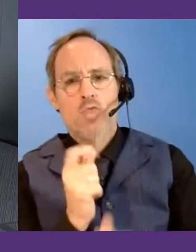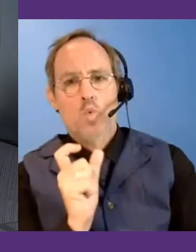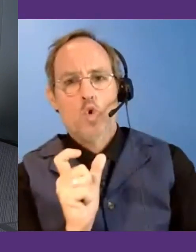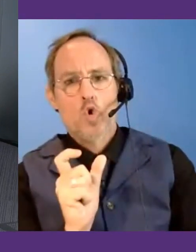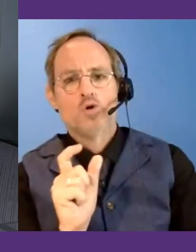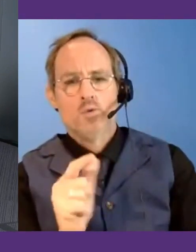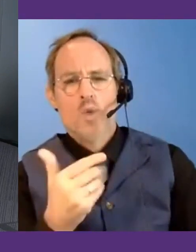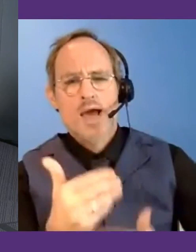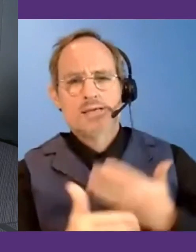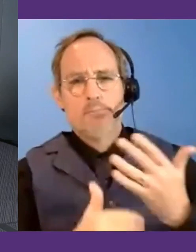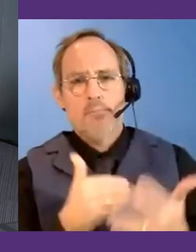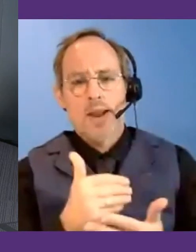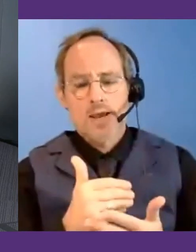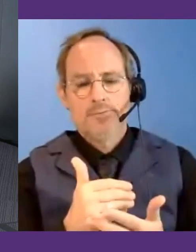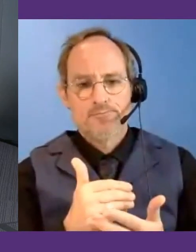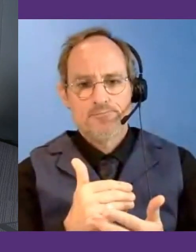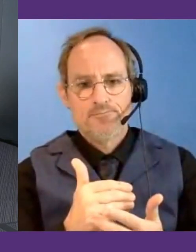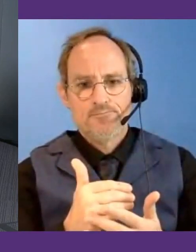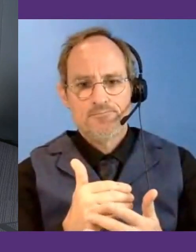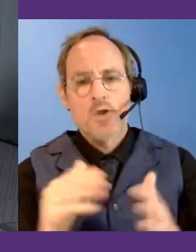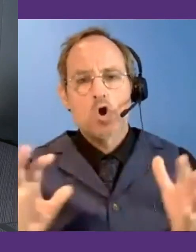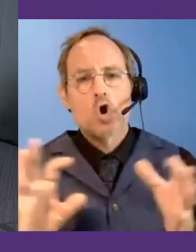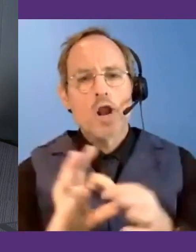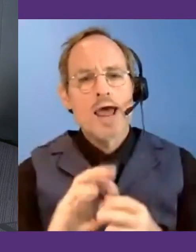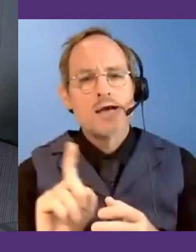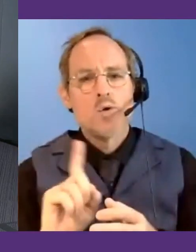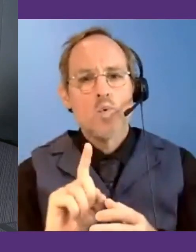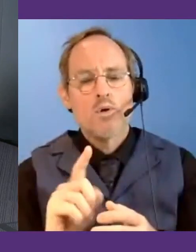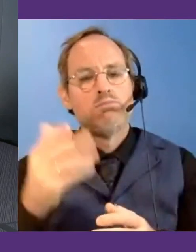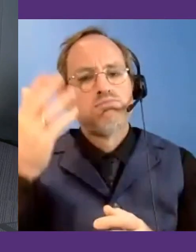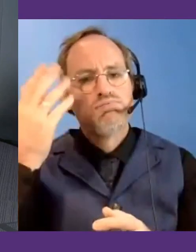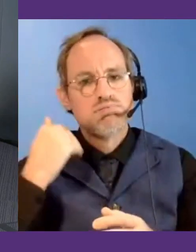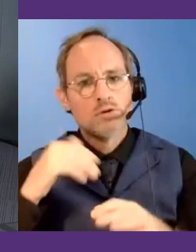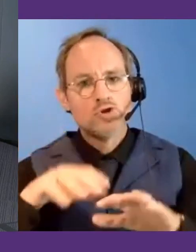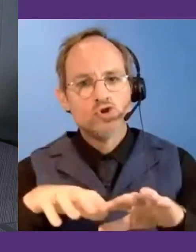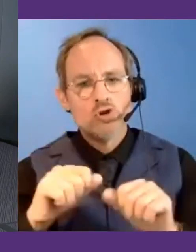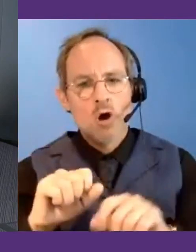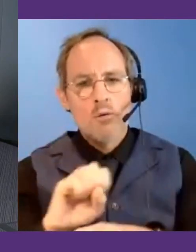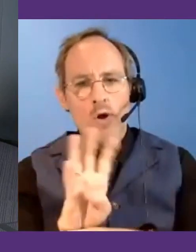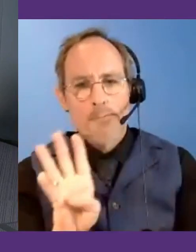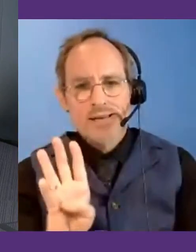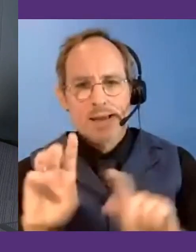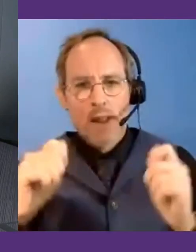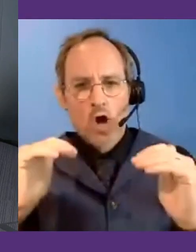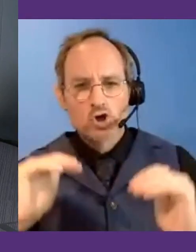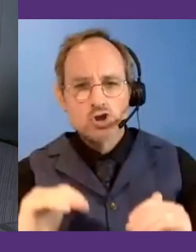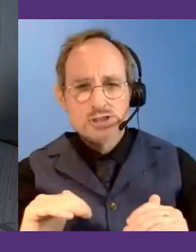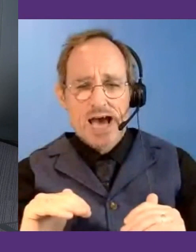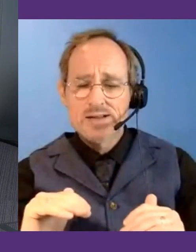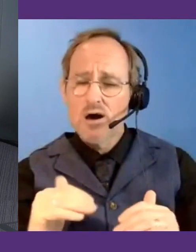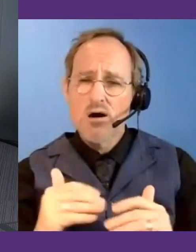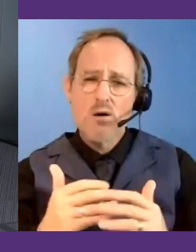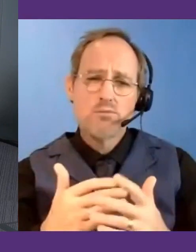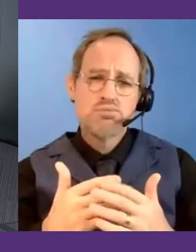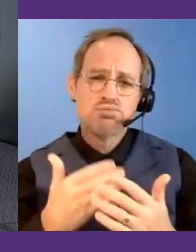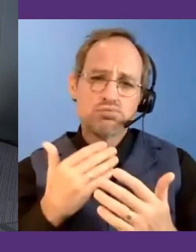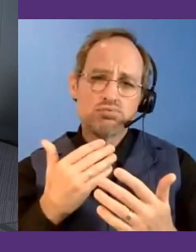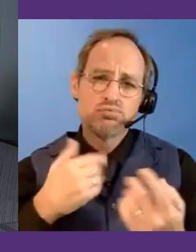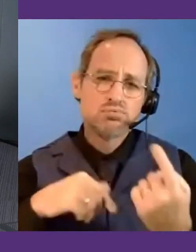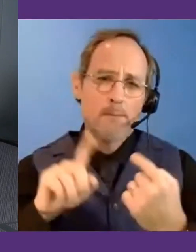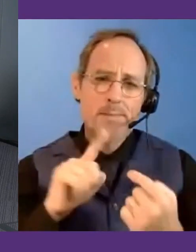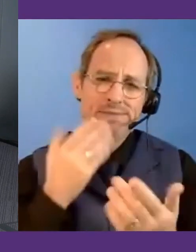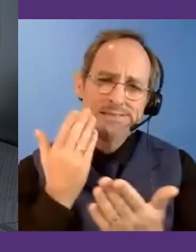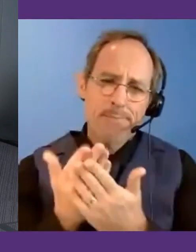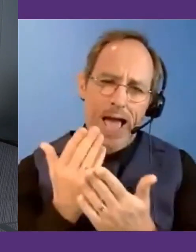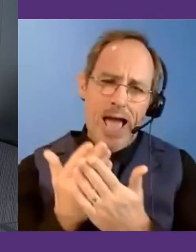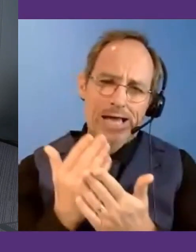with the lockdown and the pandemic. We saw unprecedented demand for technology, particularly from the